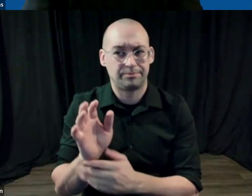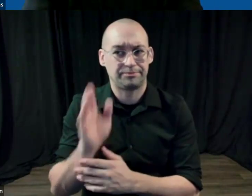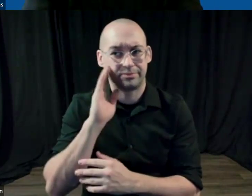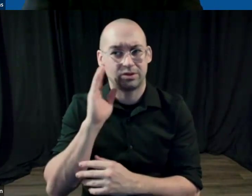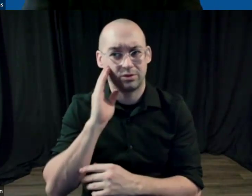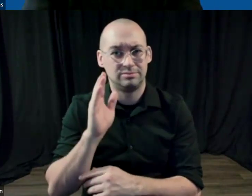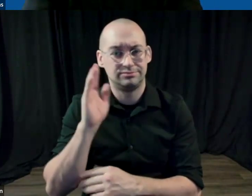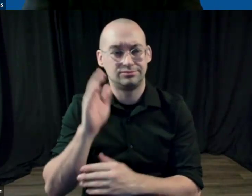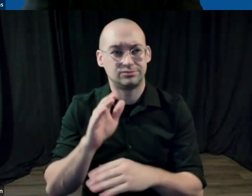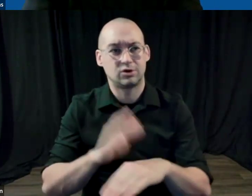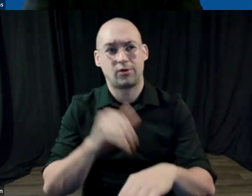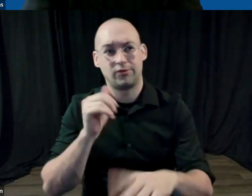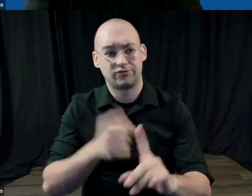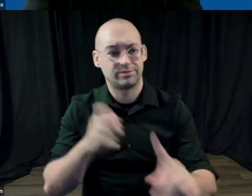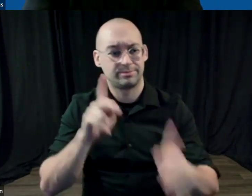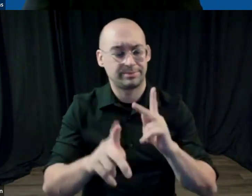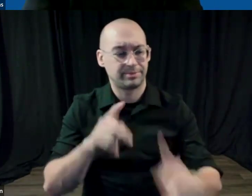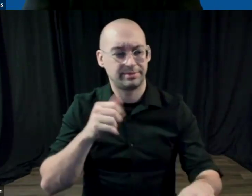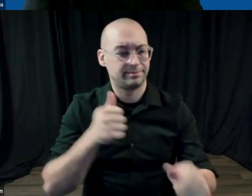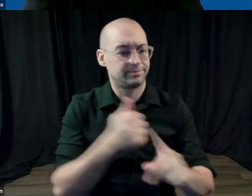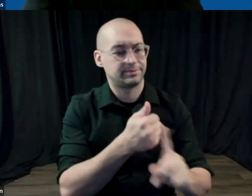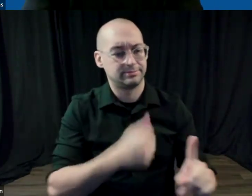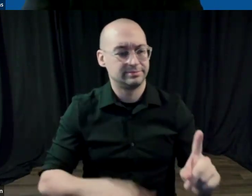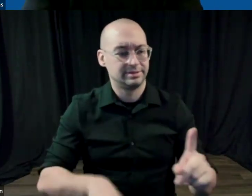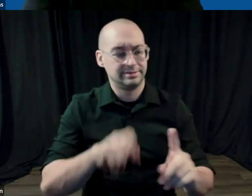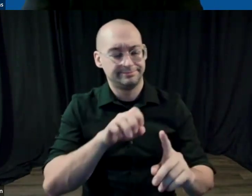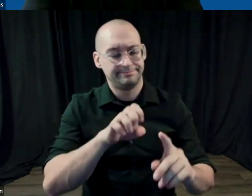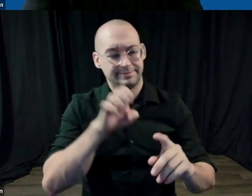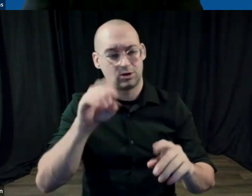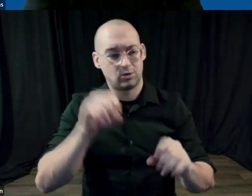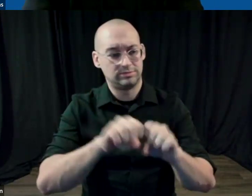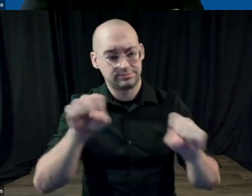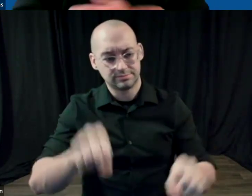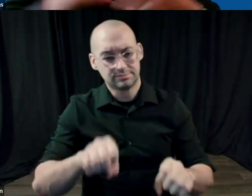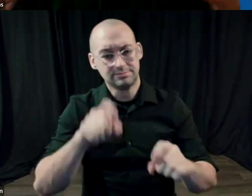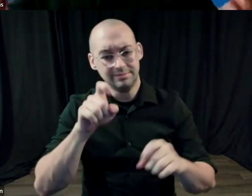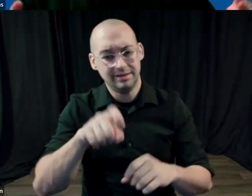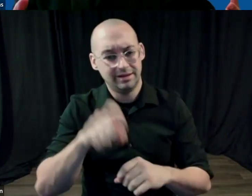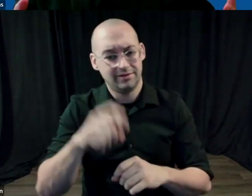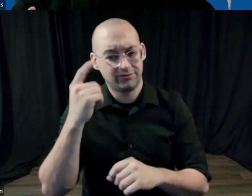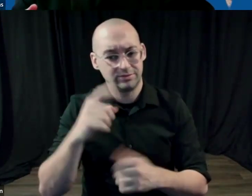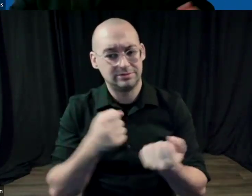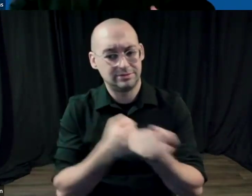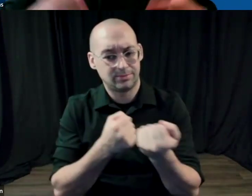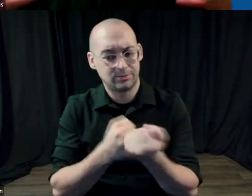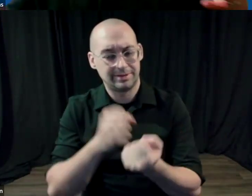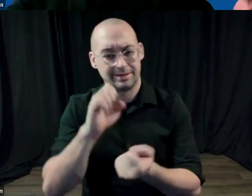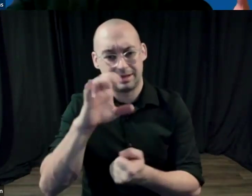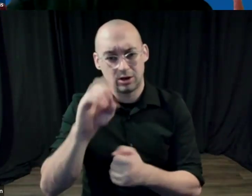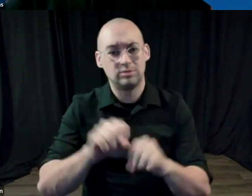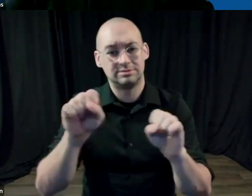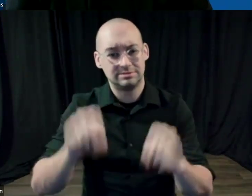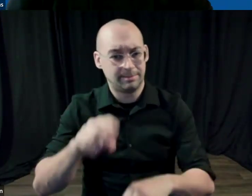The call from the stakeholder ecosystem about the need to support ecosystem building,